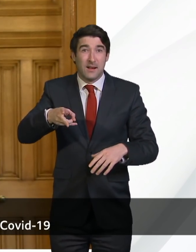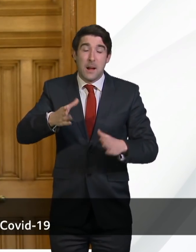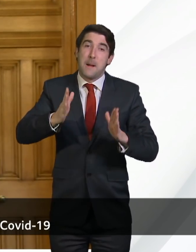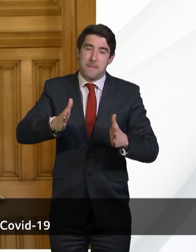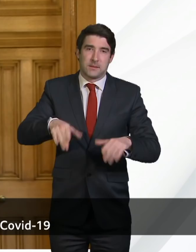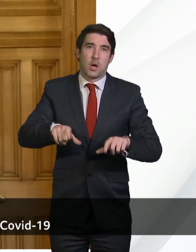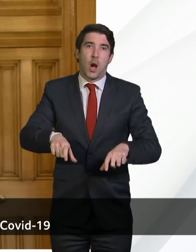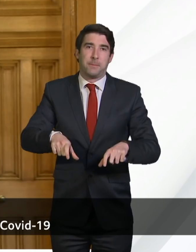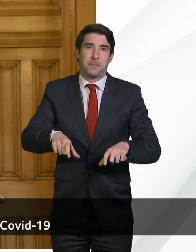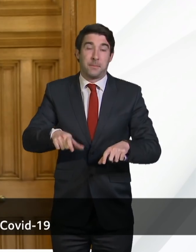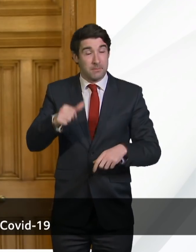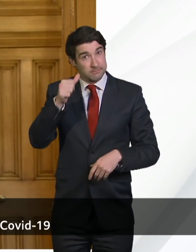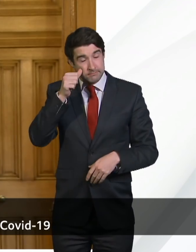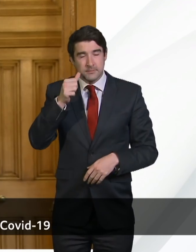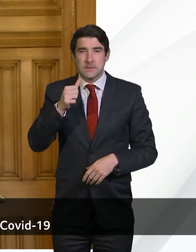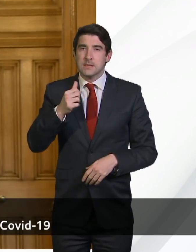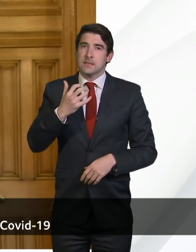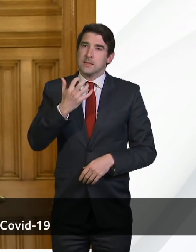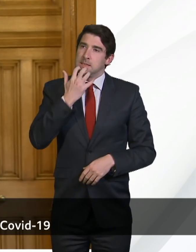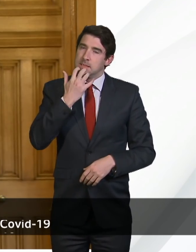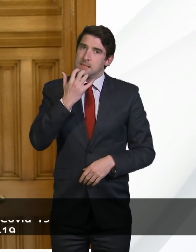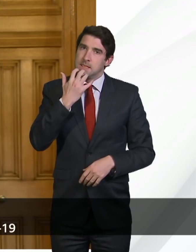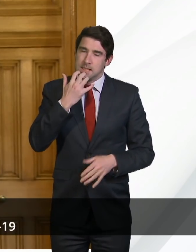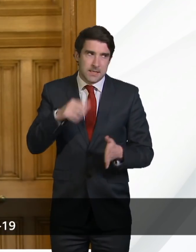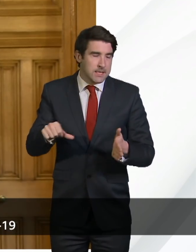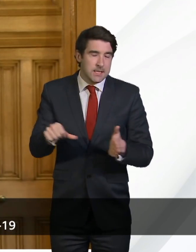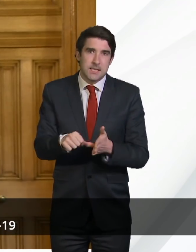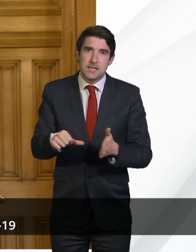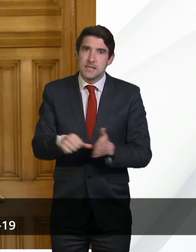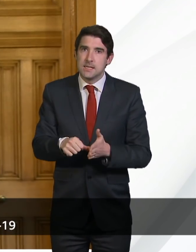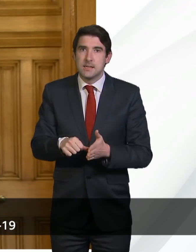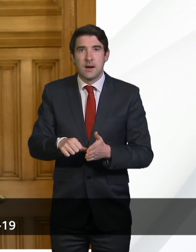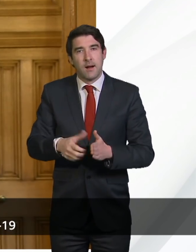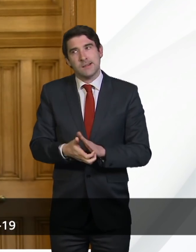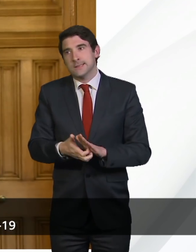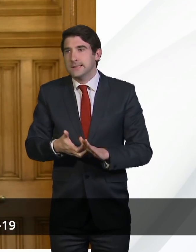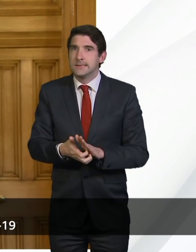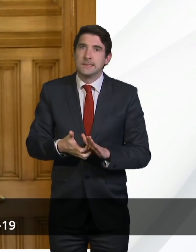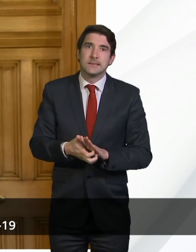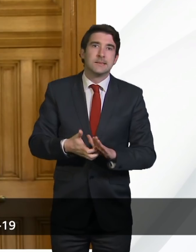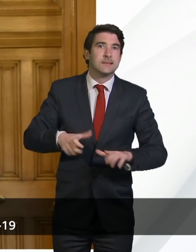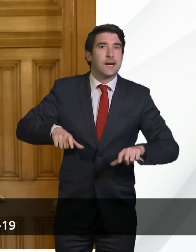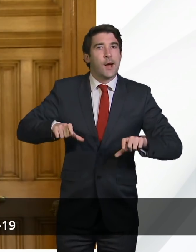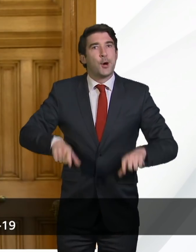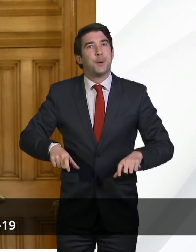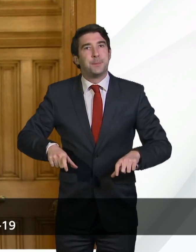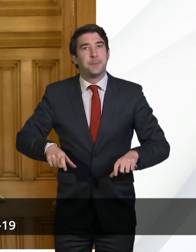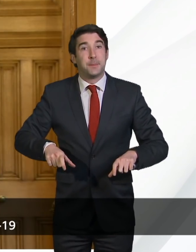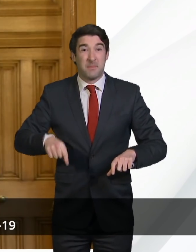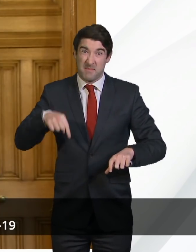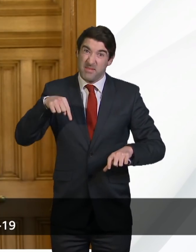I know it's tough going, but this is a team effort, and we'll only defeat this virus for good if we all stay the